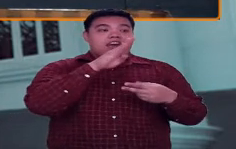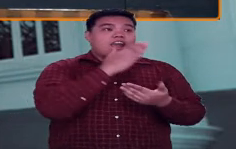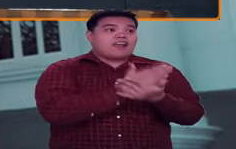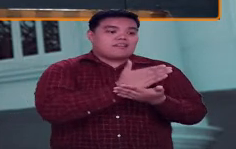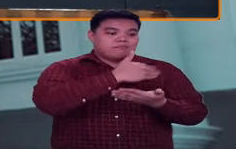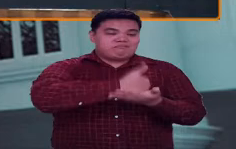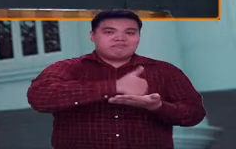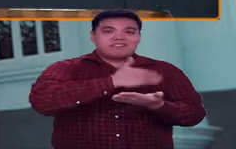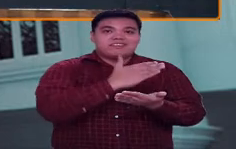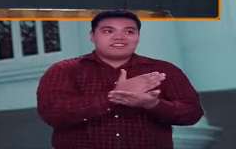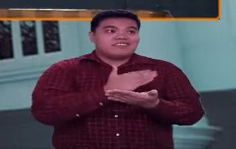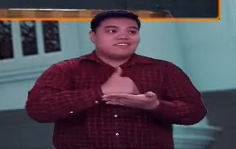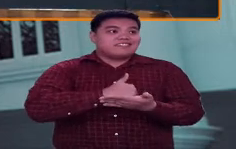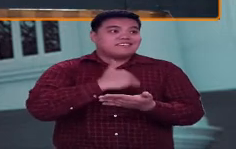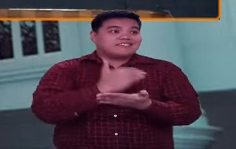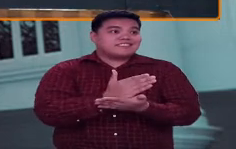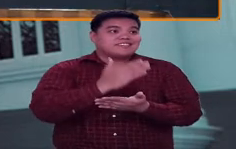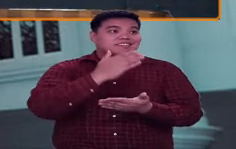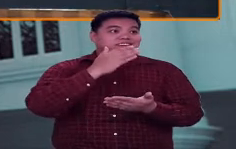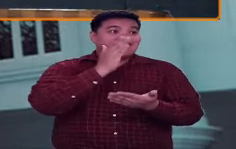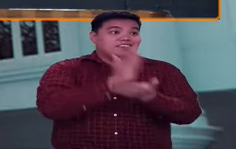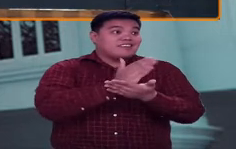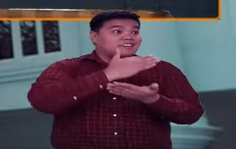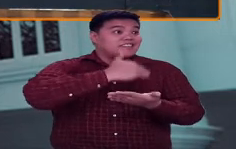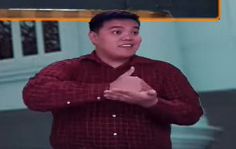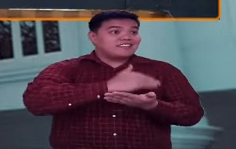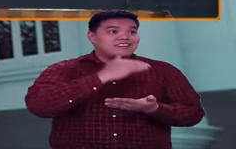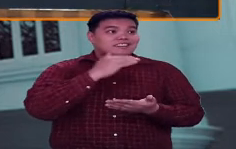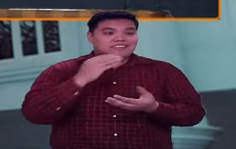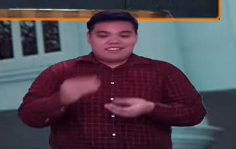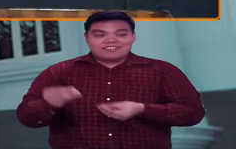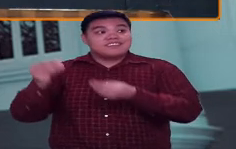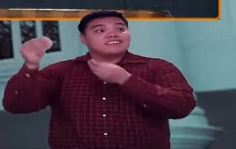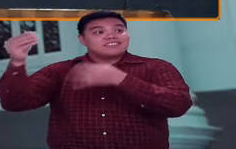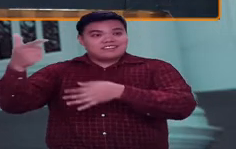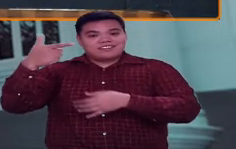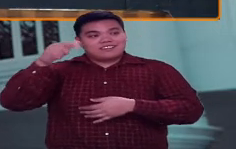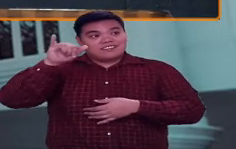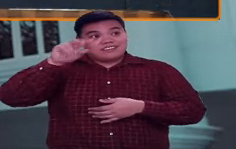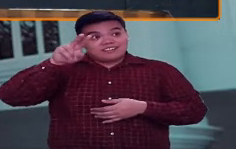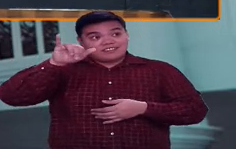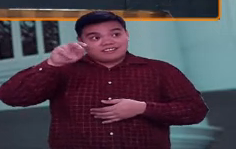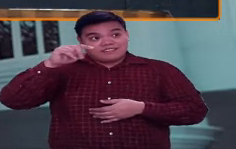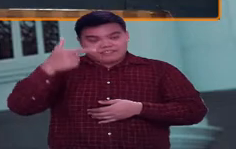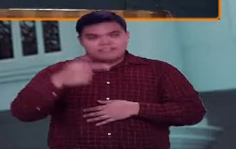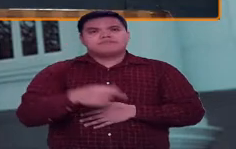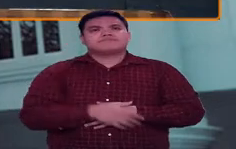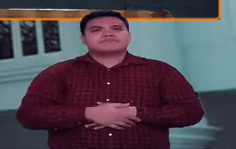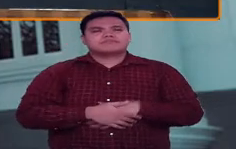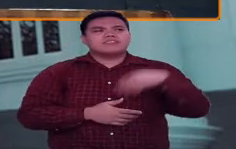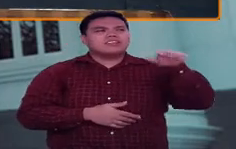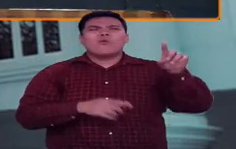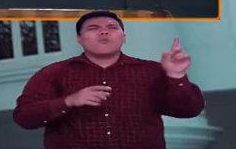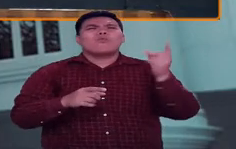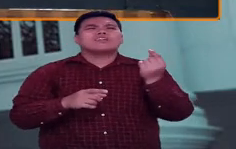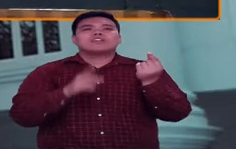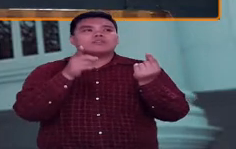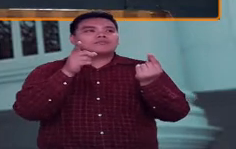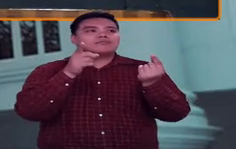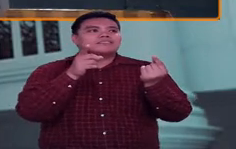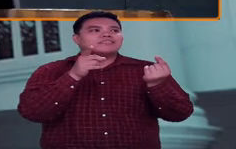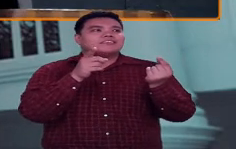giving. Budgeted giving. This is the way my wife and I give to Faith Promise Missions. And so what we do